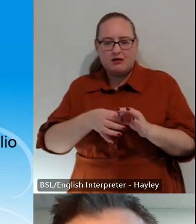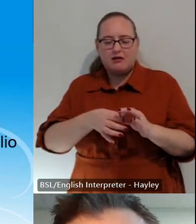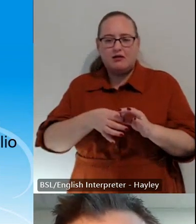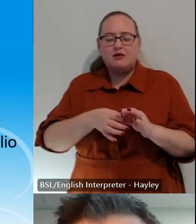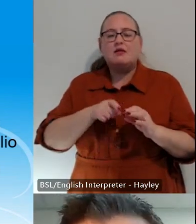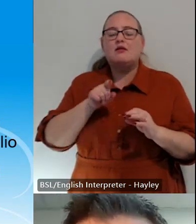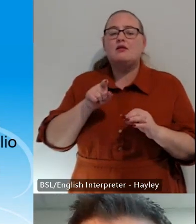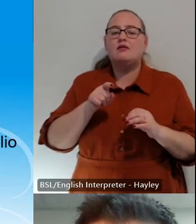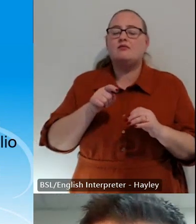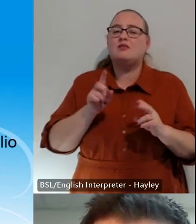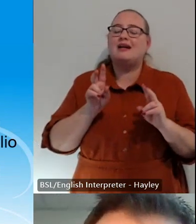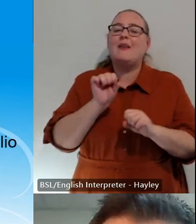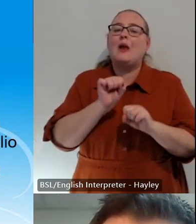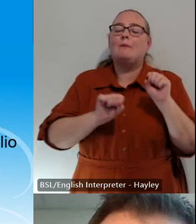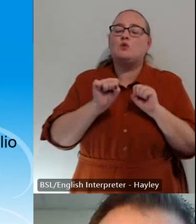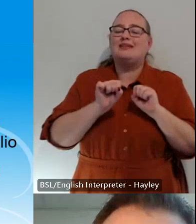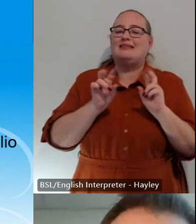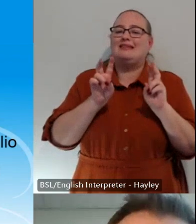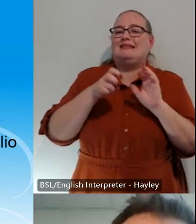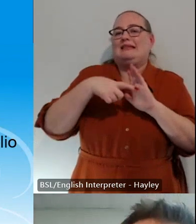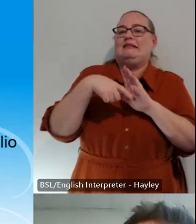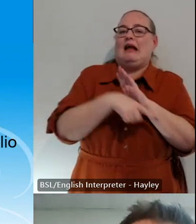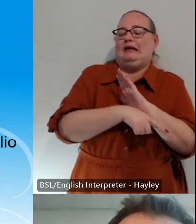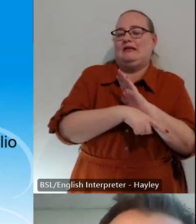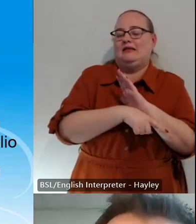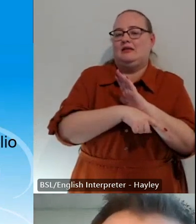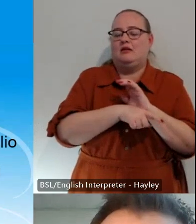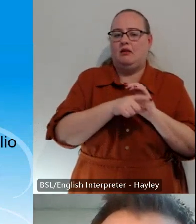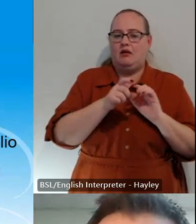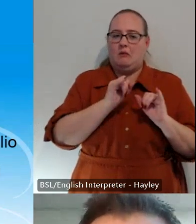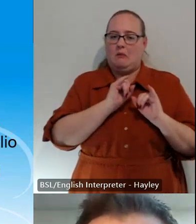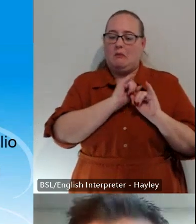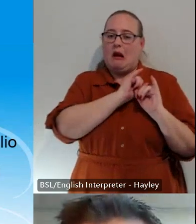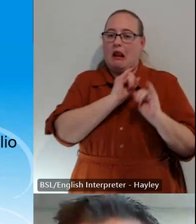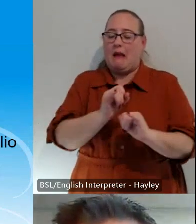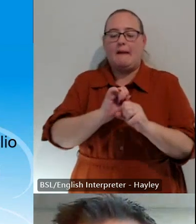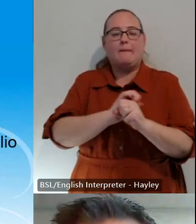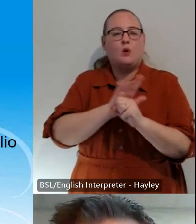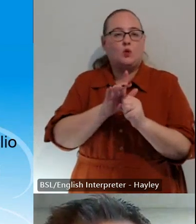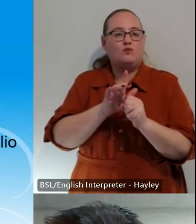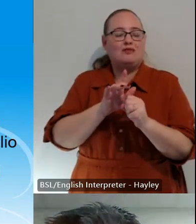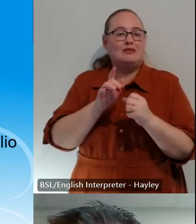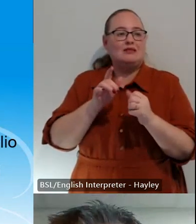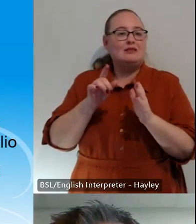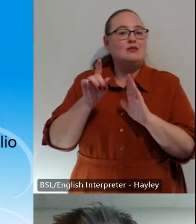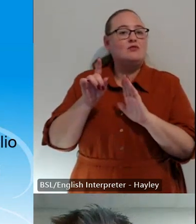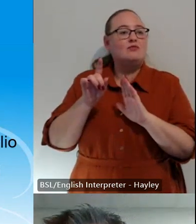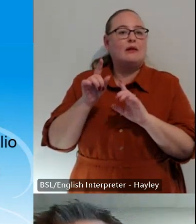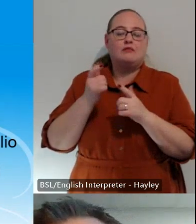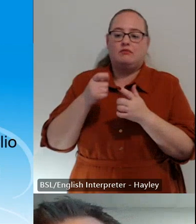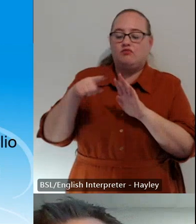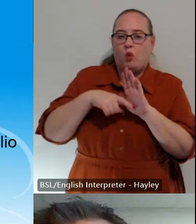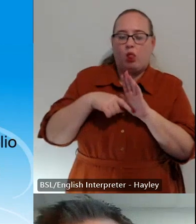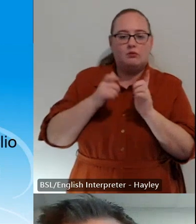happened in the winter of 2022-23, and they blamed all the COVID restrictions upon this.